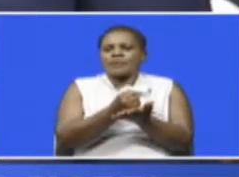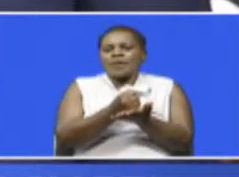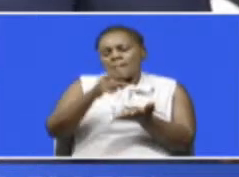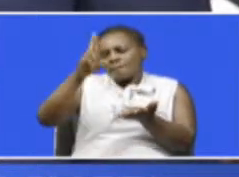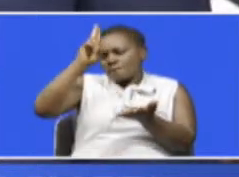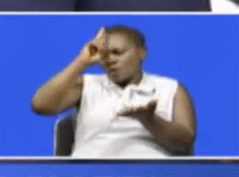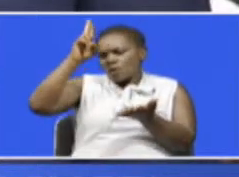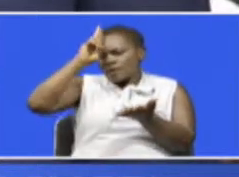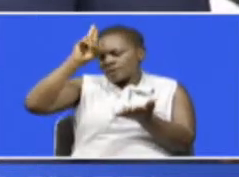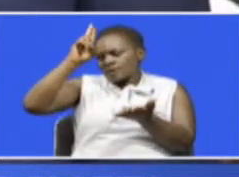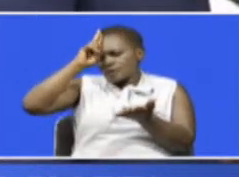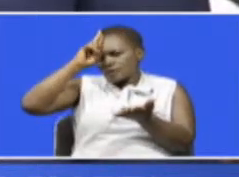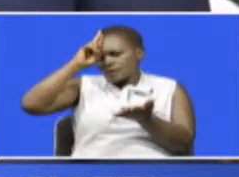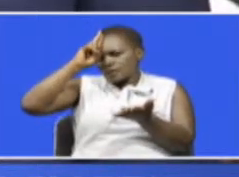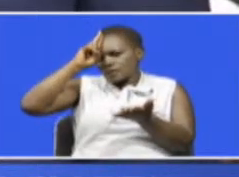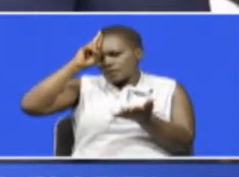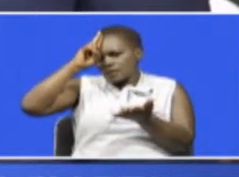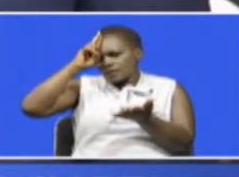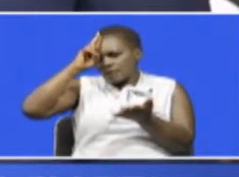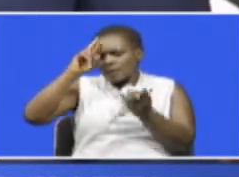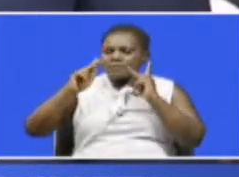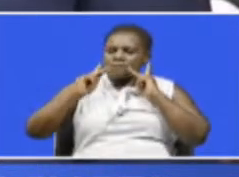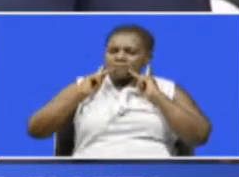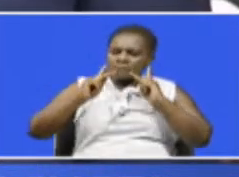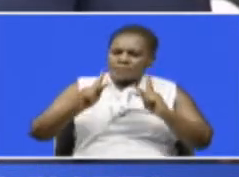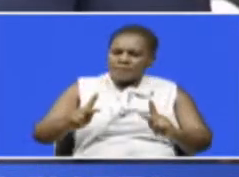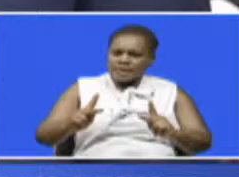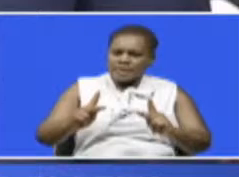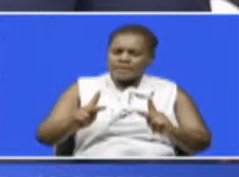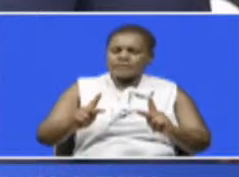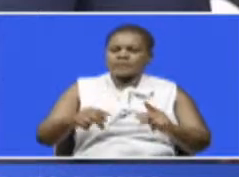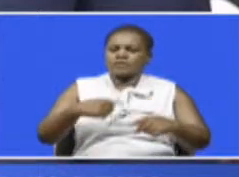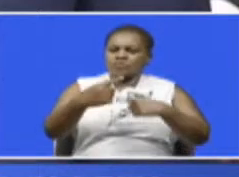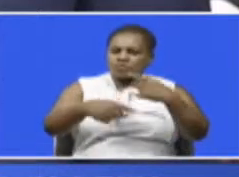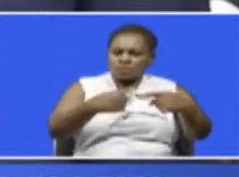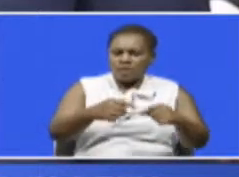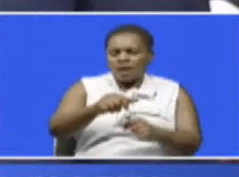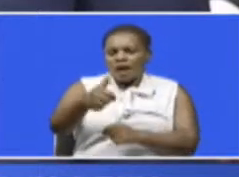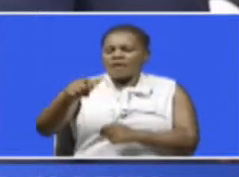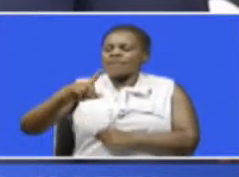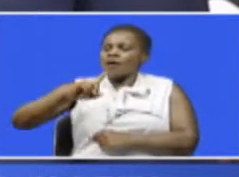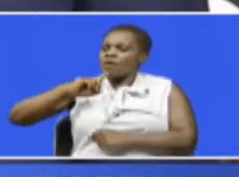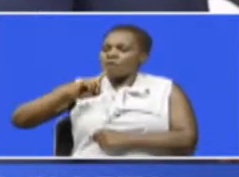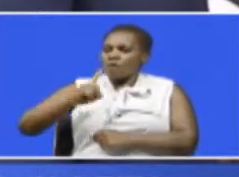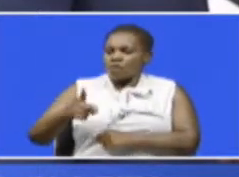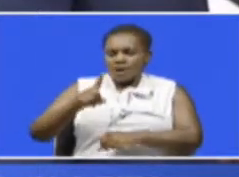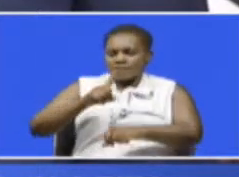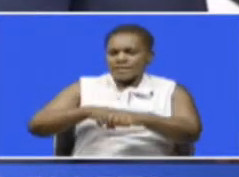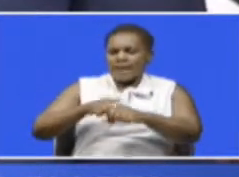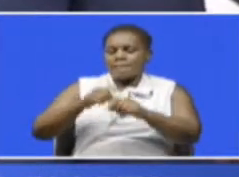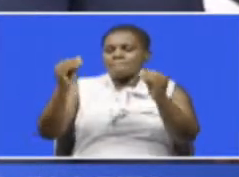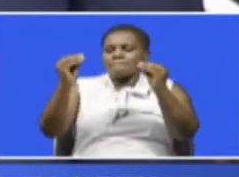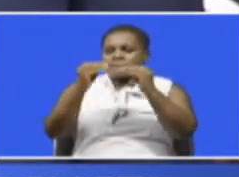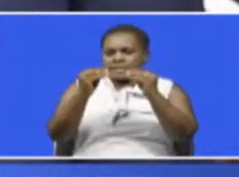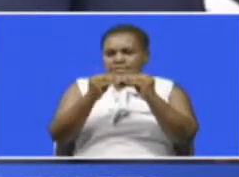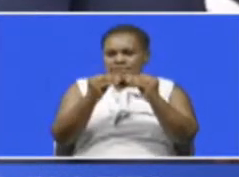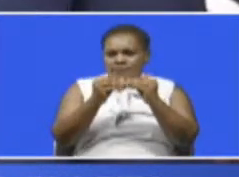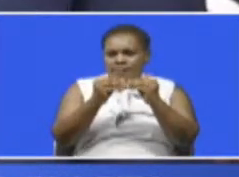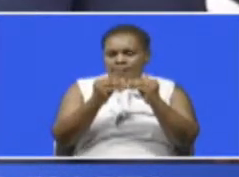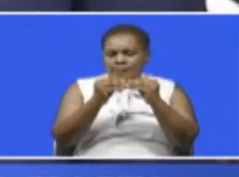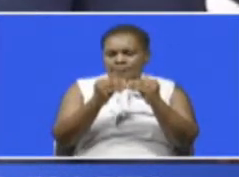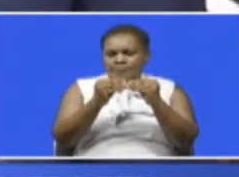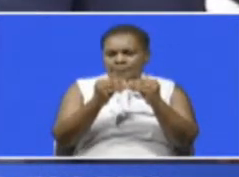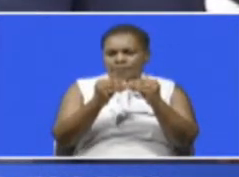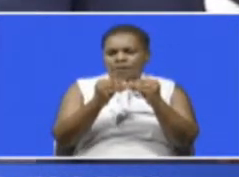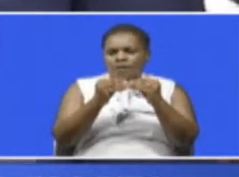the police in the maintenance of peace and other and order at the meeting or procession.